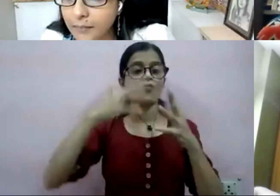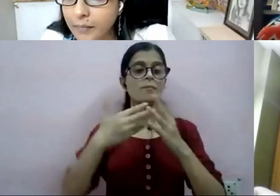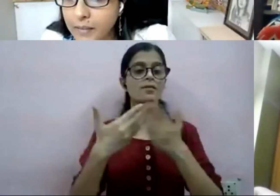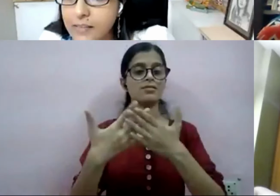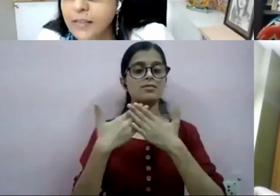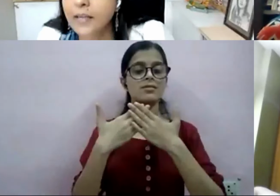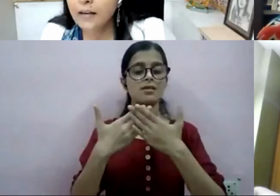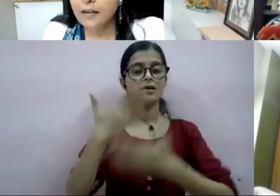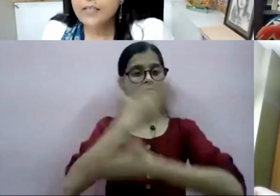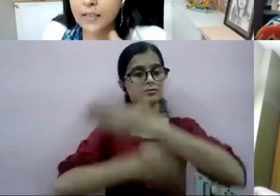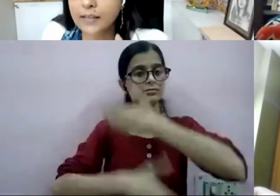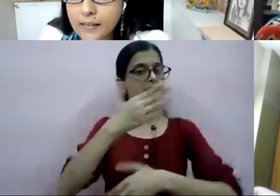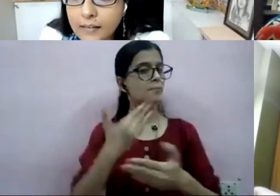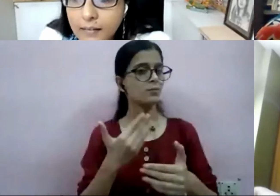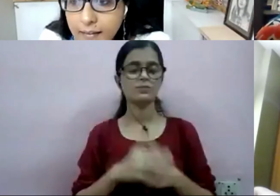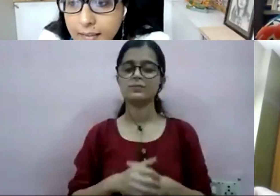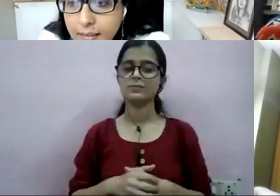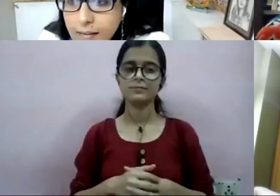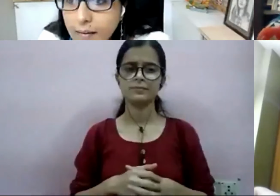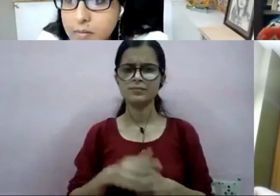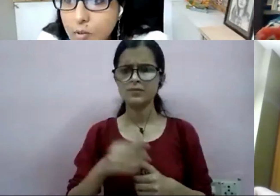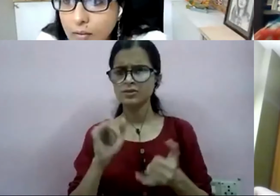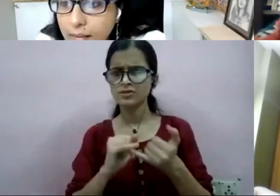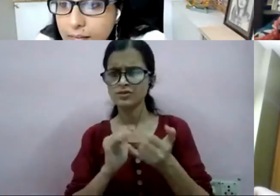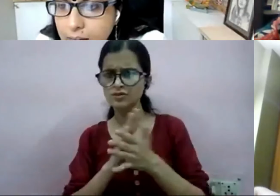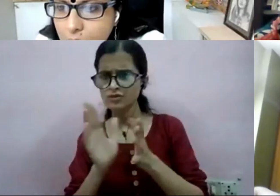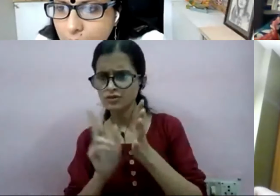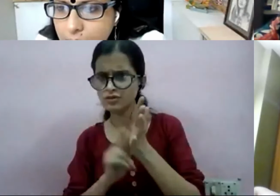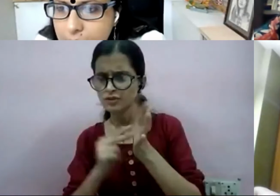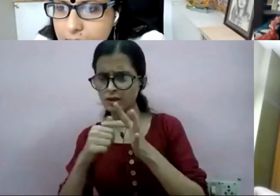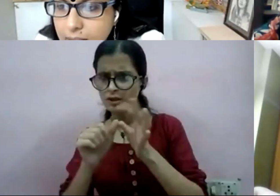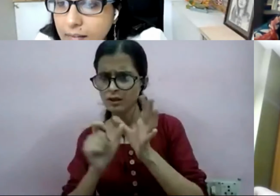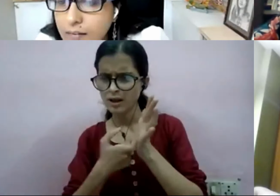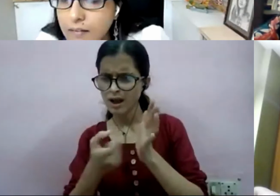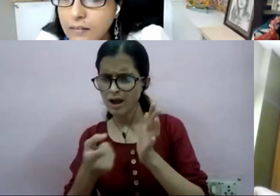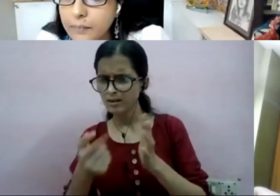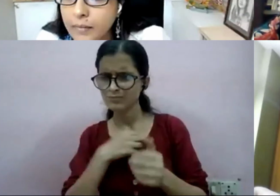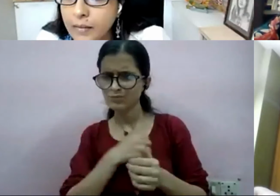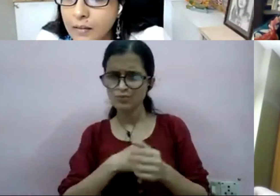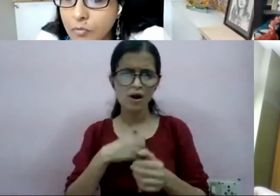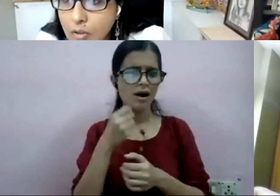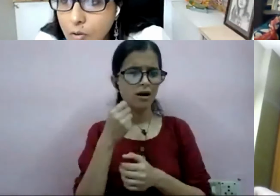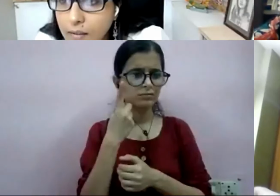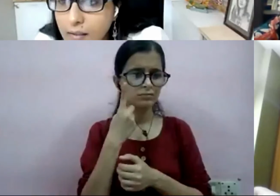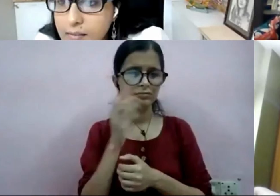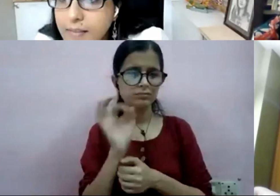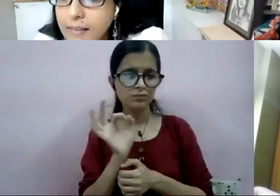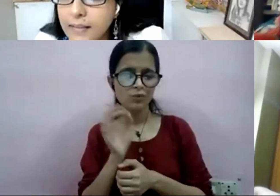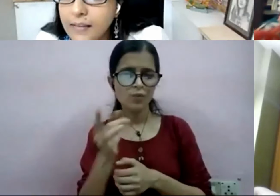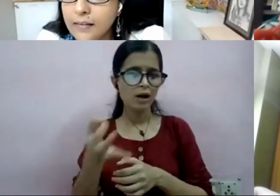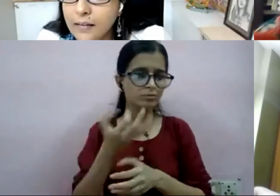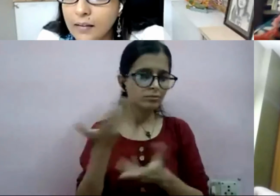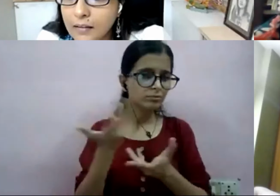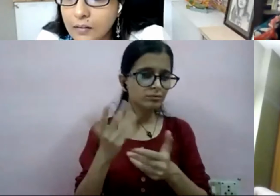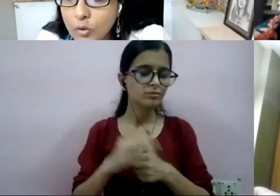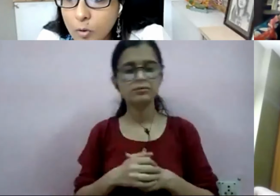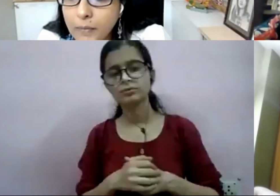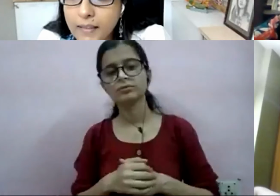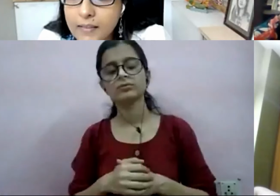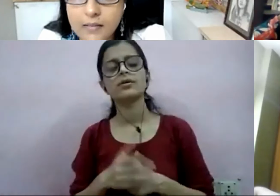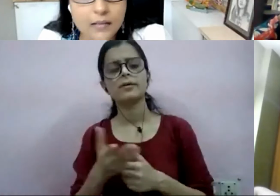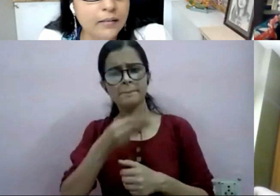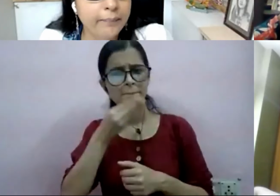you please. Shankara Reddy, I'm sorry, I did not understand what you are asking. Could